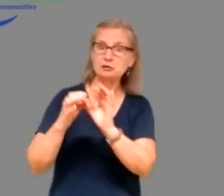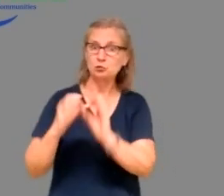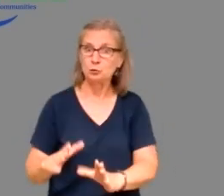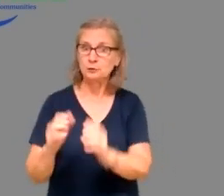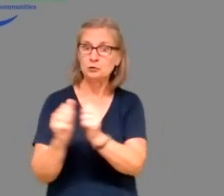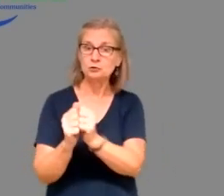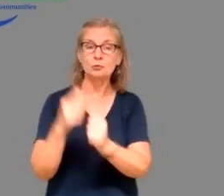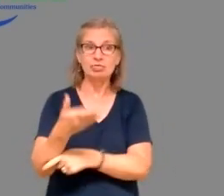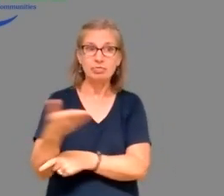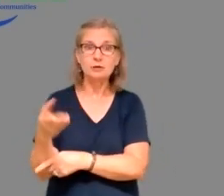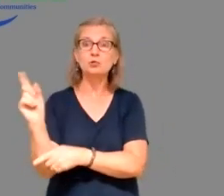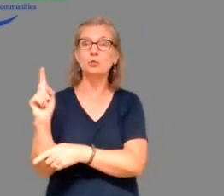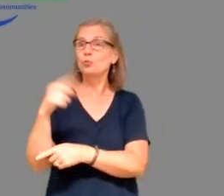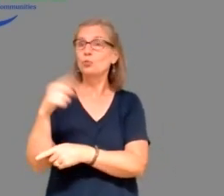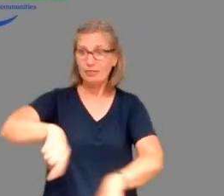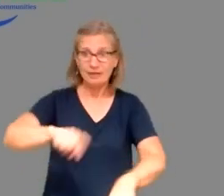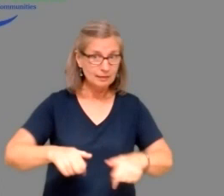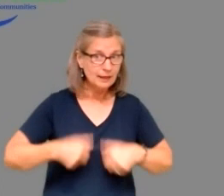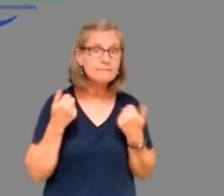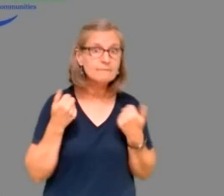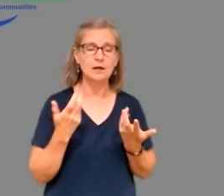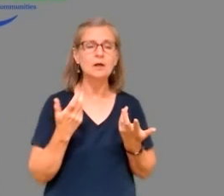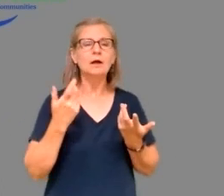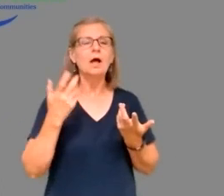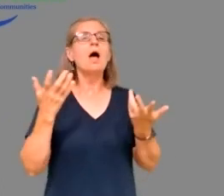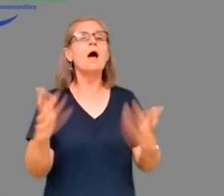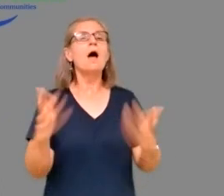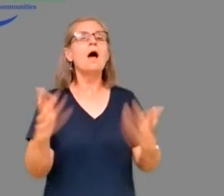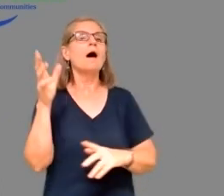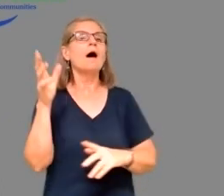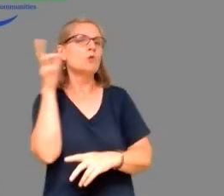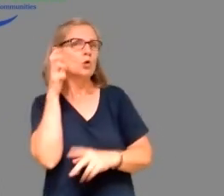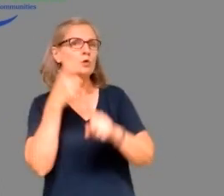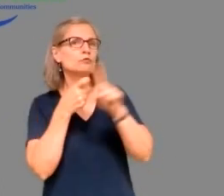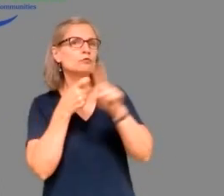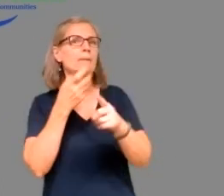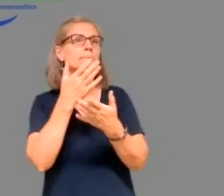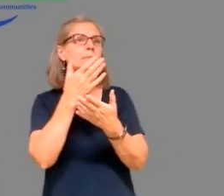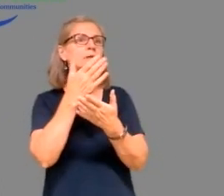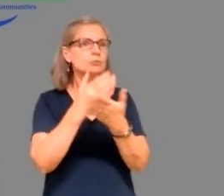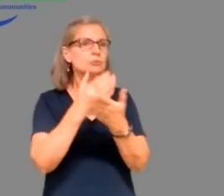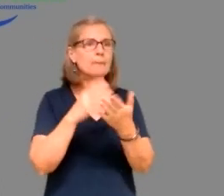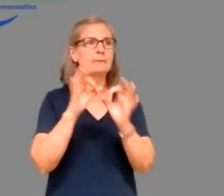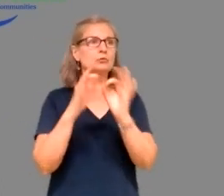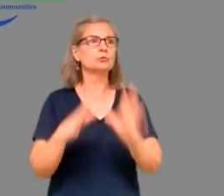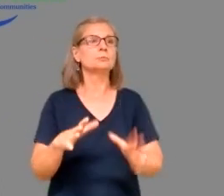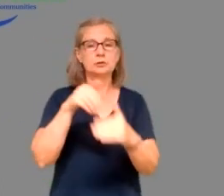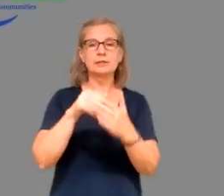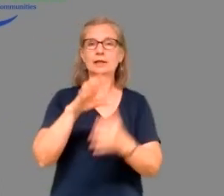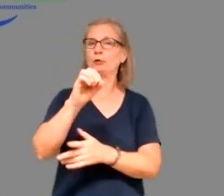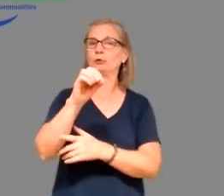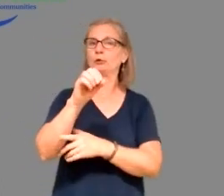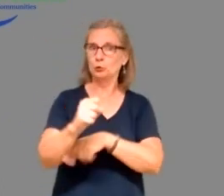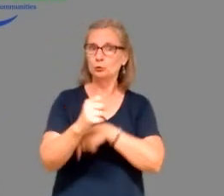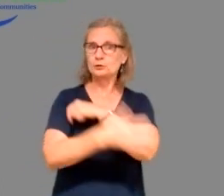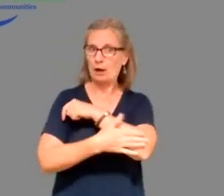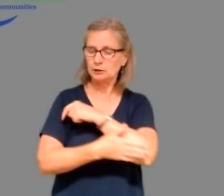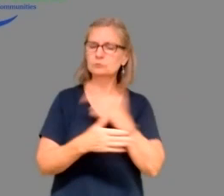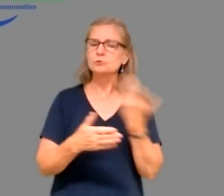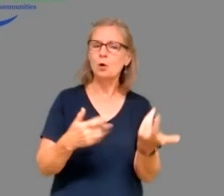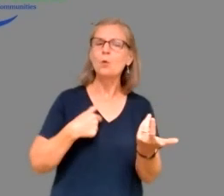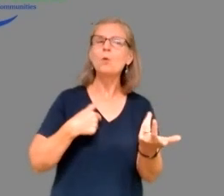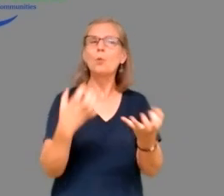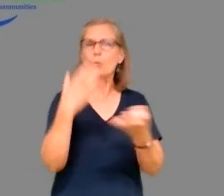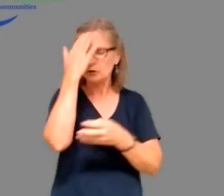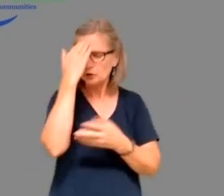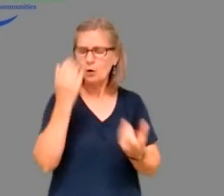live and work. We've heard from a few interpreters working in Coos County, so I'm wondering, how would an interpreter go about making a request for PPE in Coos